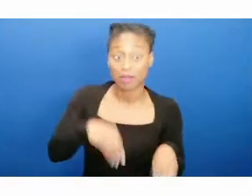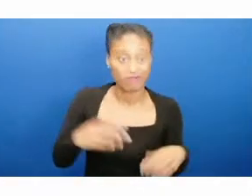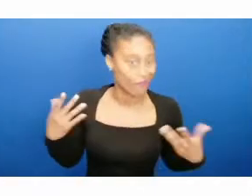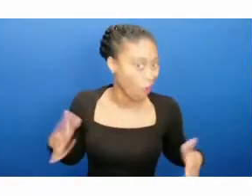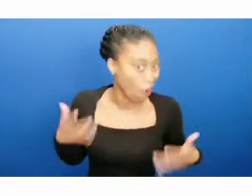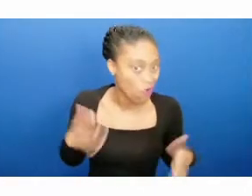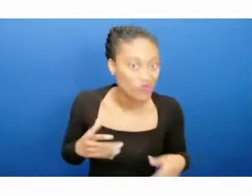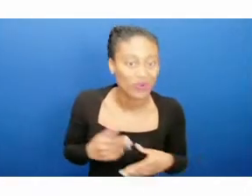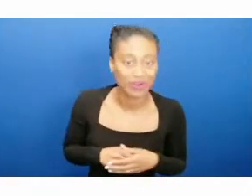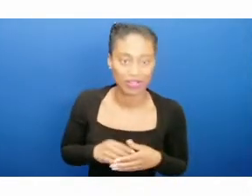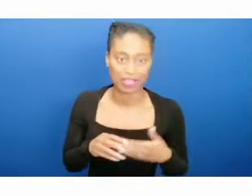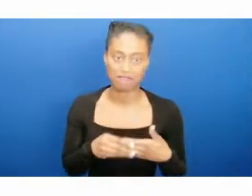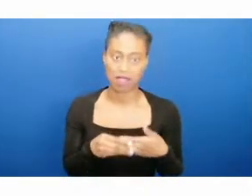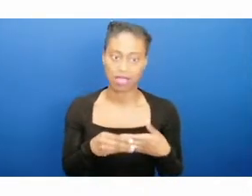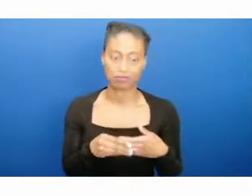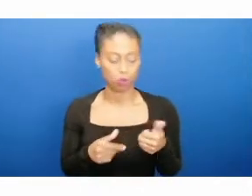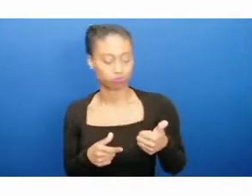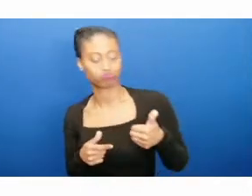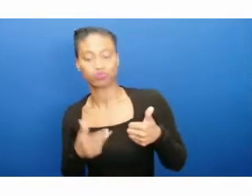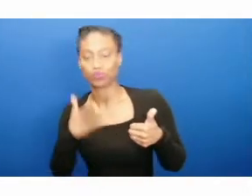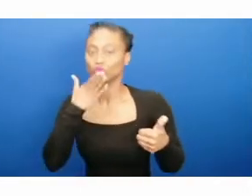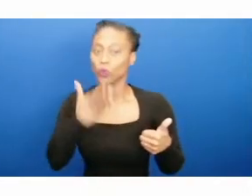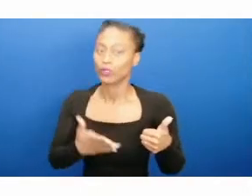to get flexible, so that's a great sign.